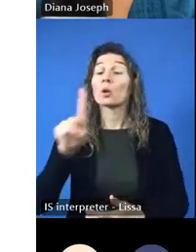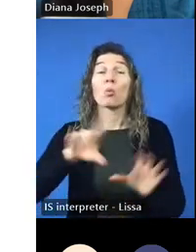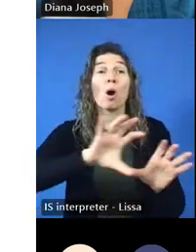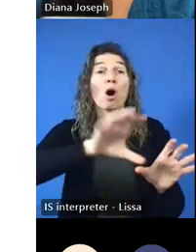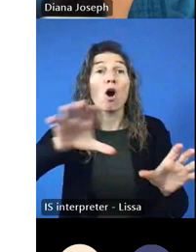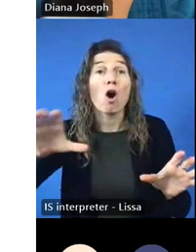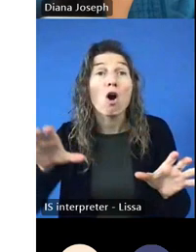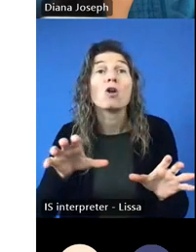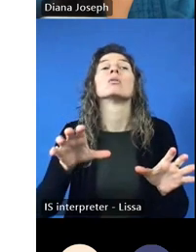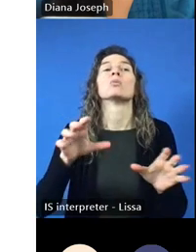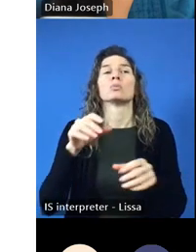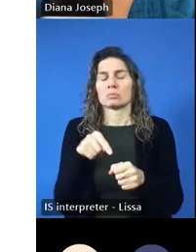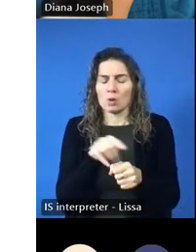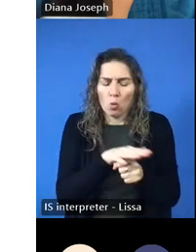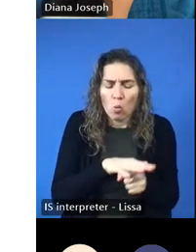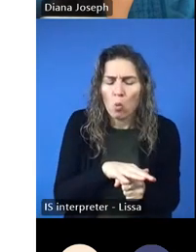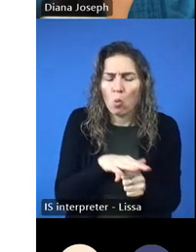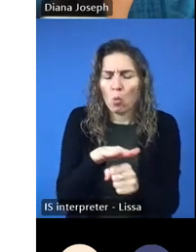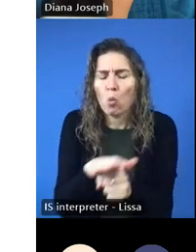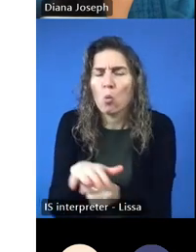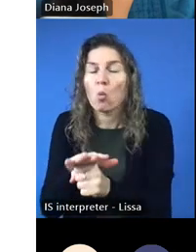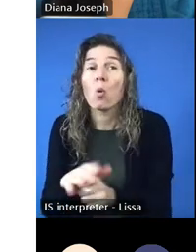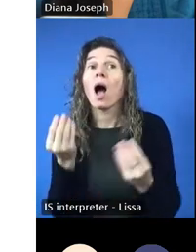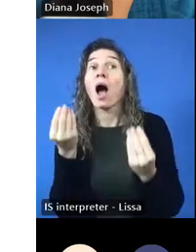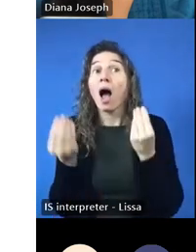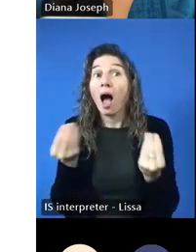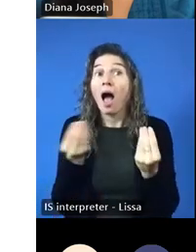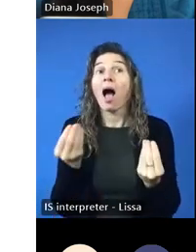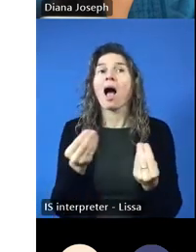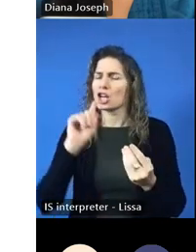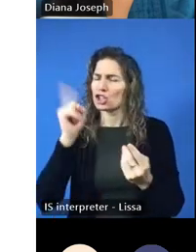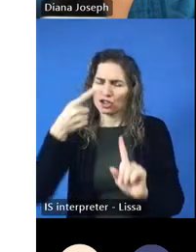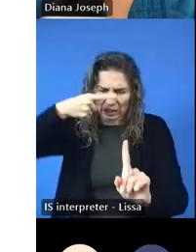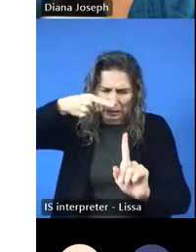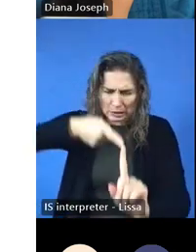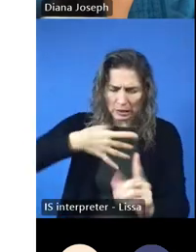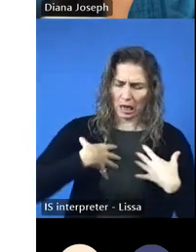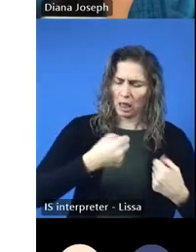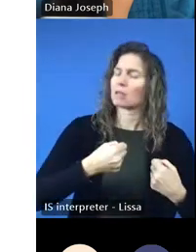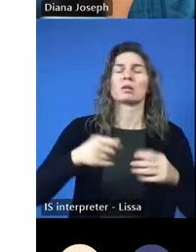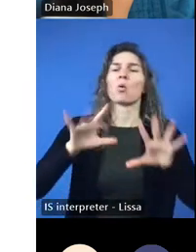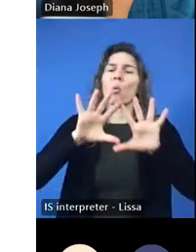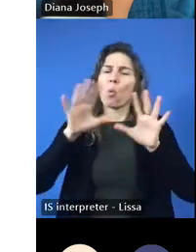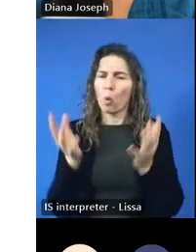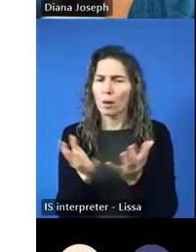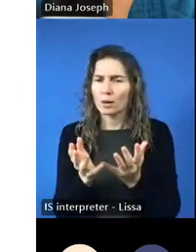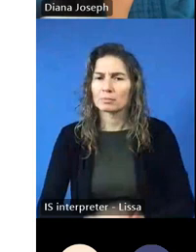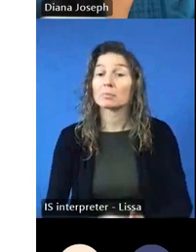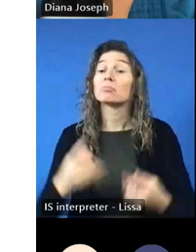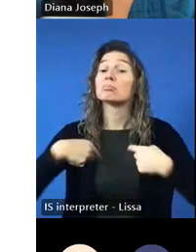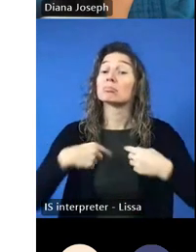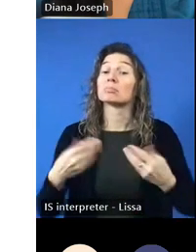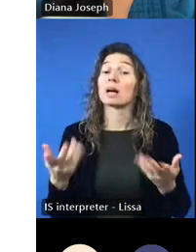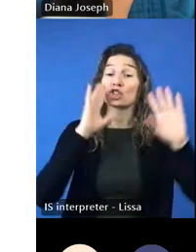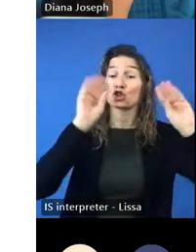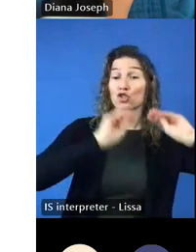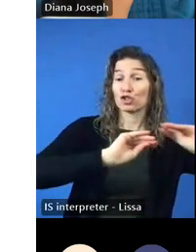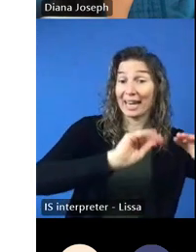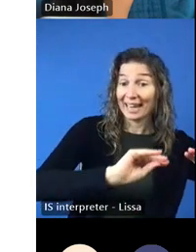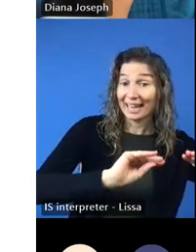local communities through a holistic approach. Spoon's model combines training, a digital health